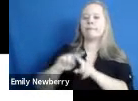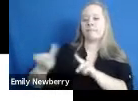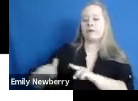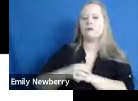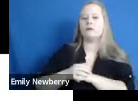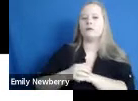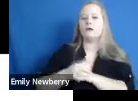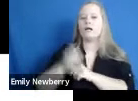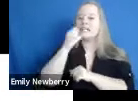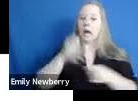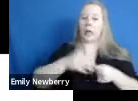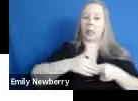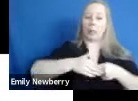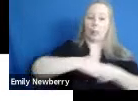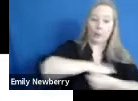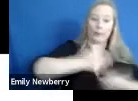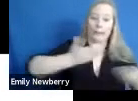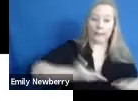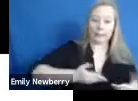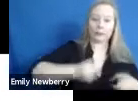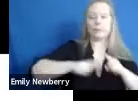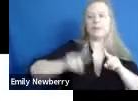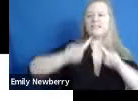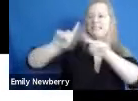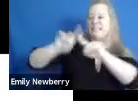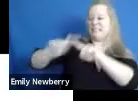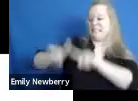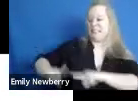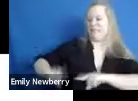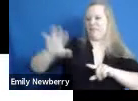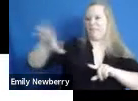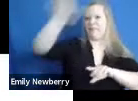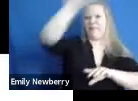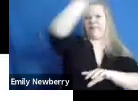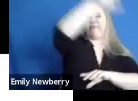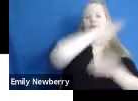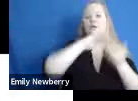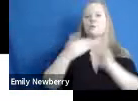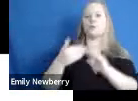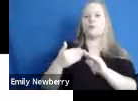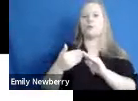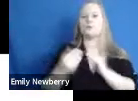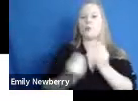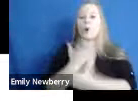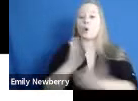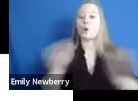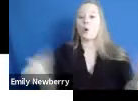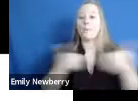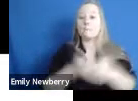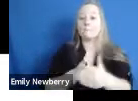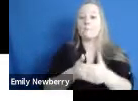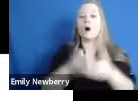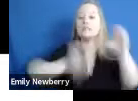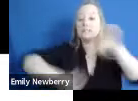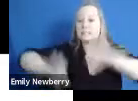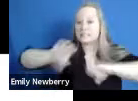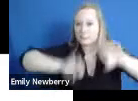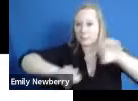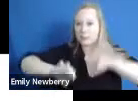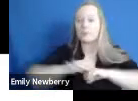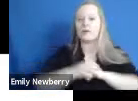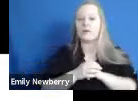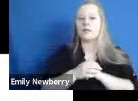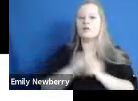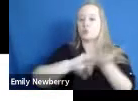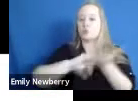physically located here. They're located in different communities. A grow box experiment, for instance, with students